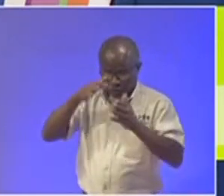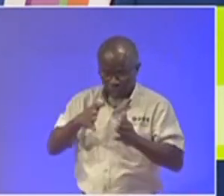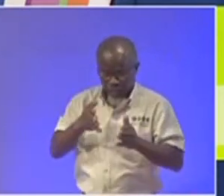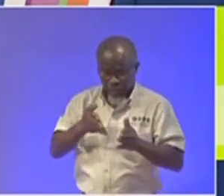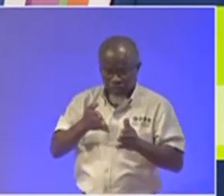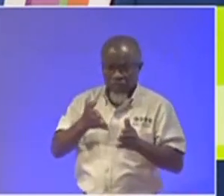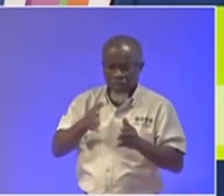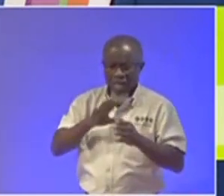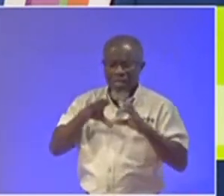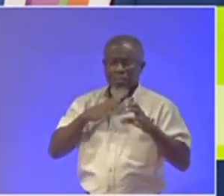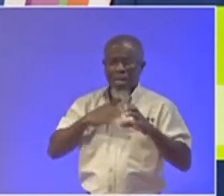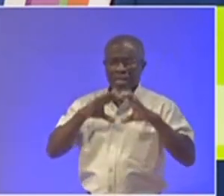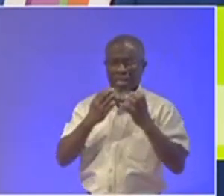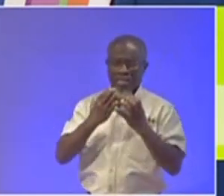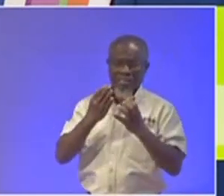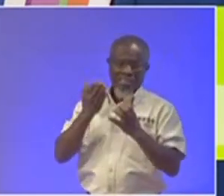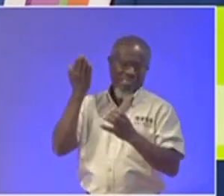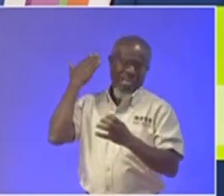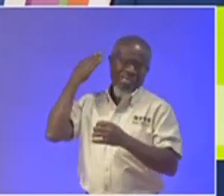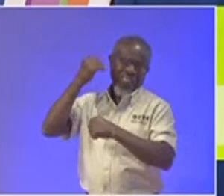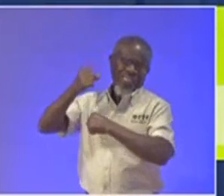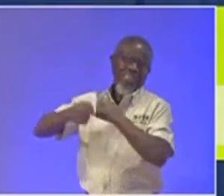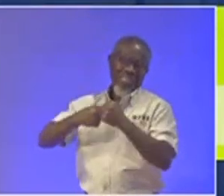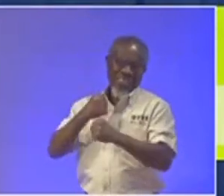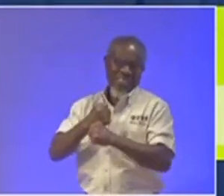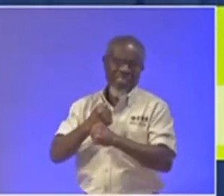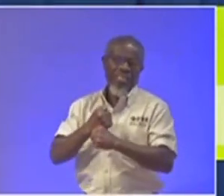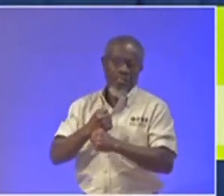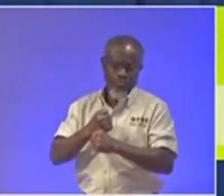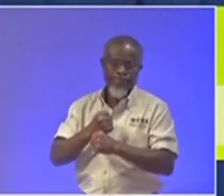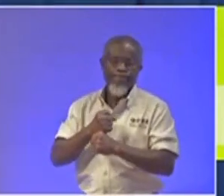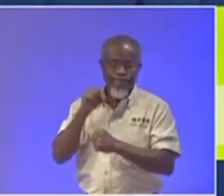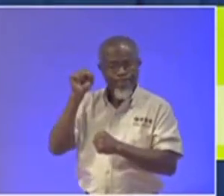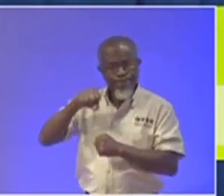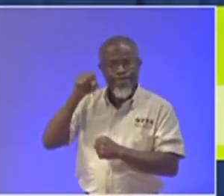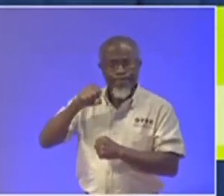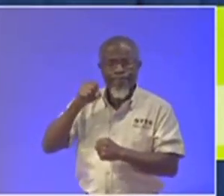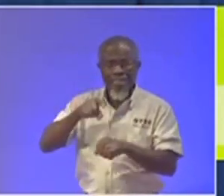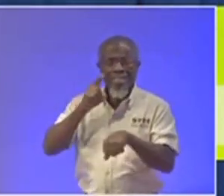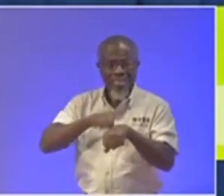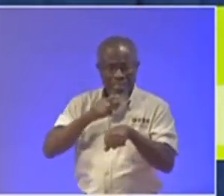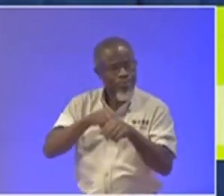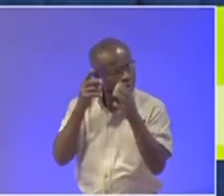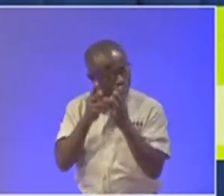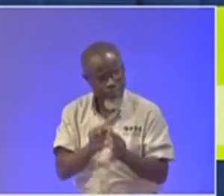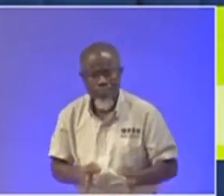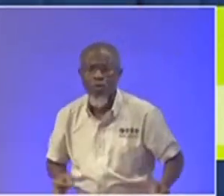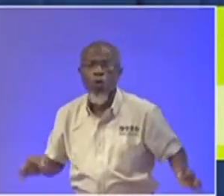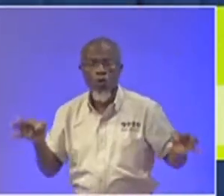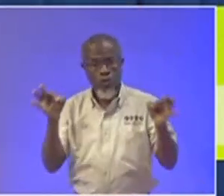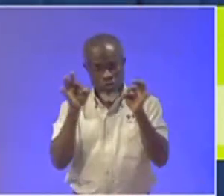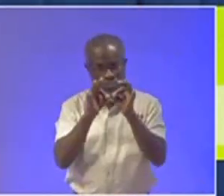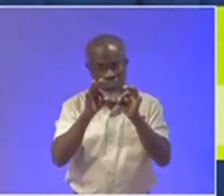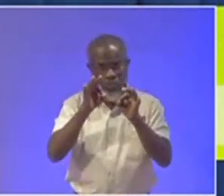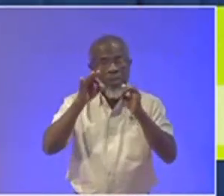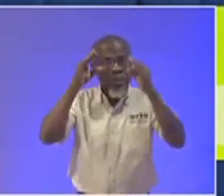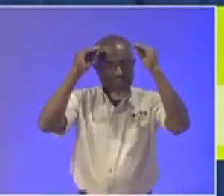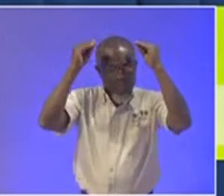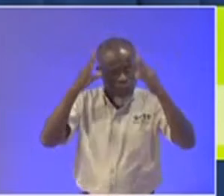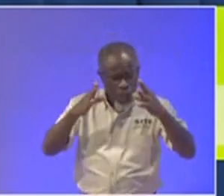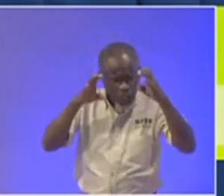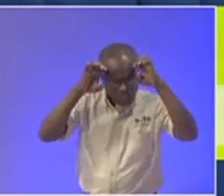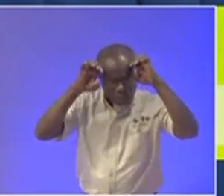year. Yes, you're right. The timing is important. And that's why I think for teachers, teacher education is important. And in